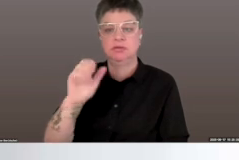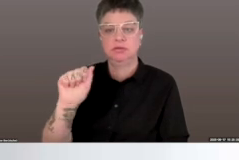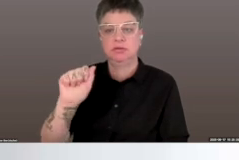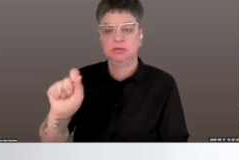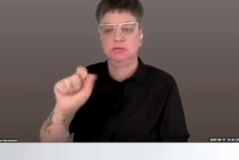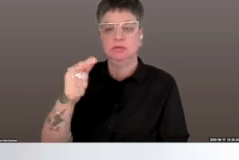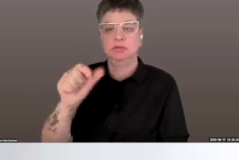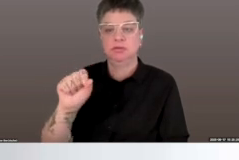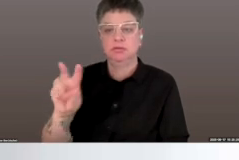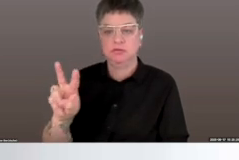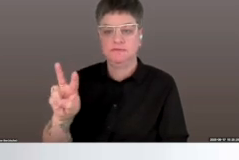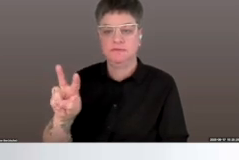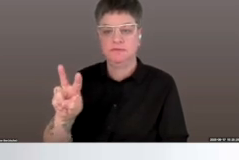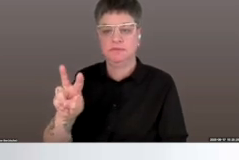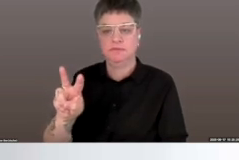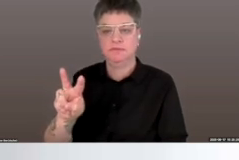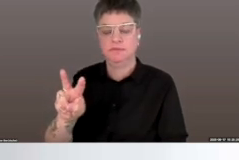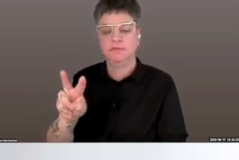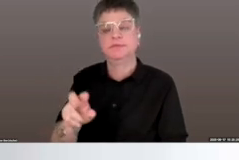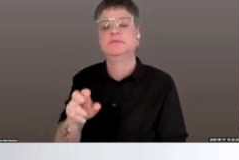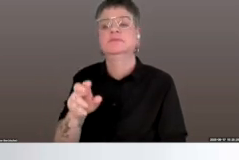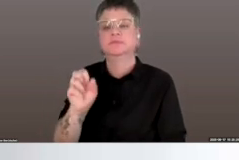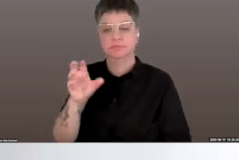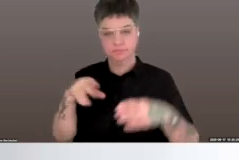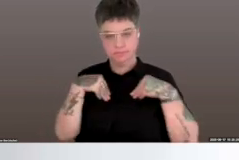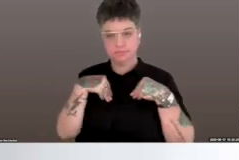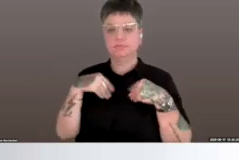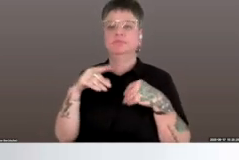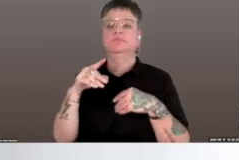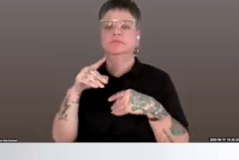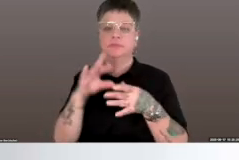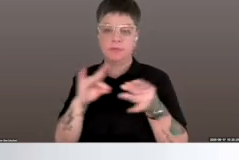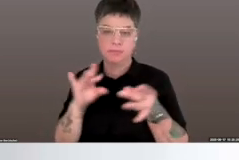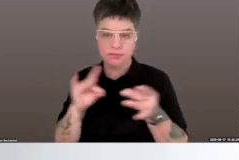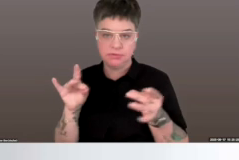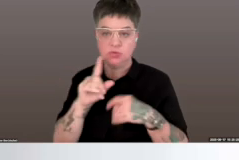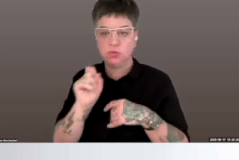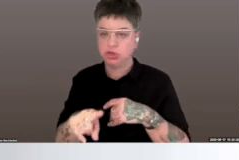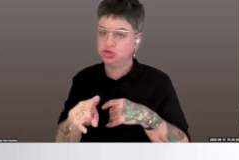arb.ca.gov. And we can always take those questions or comments offline.